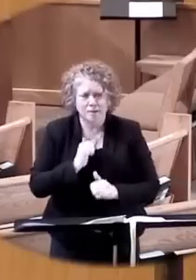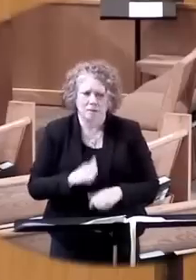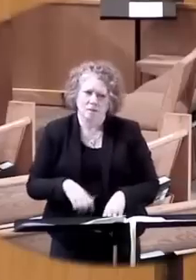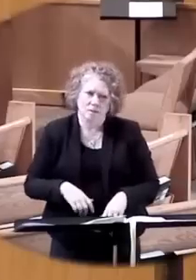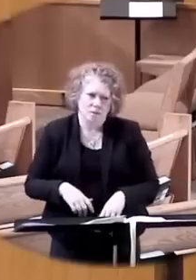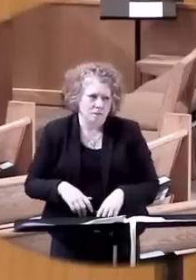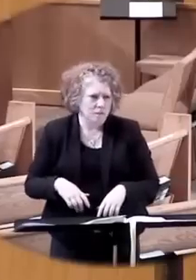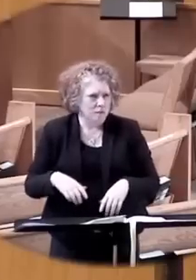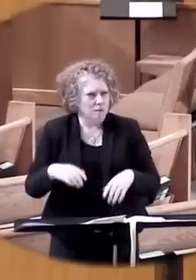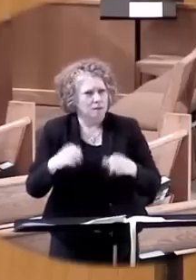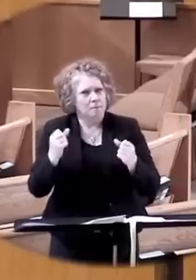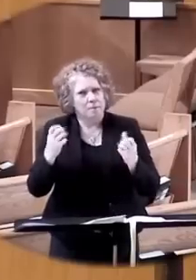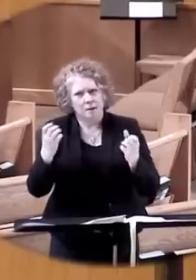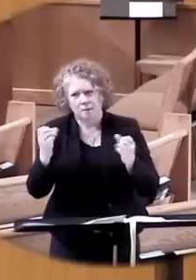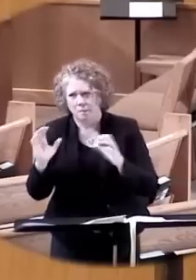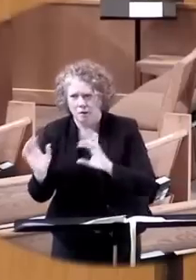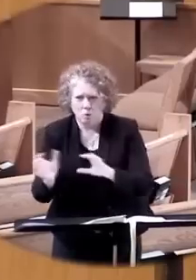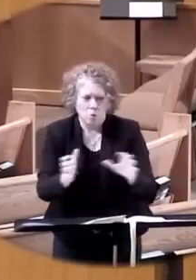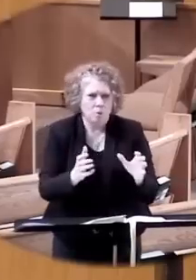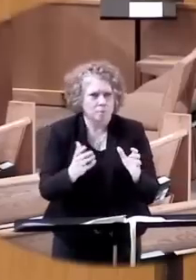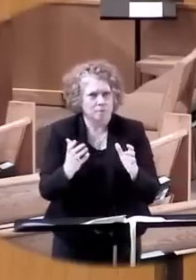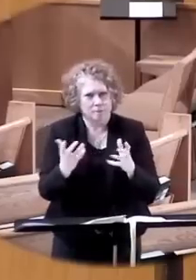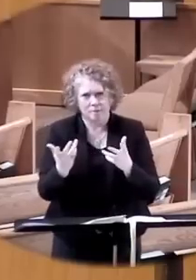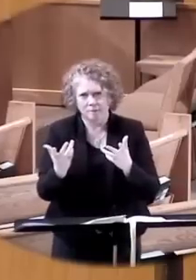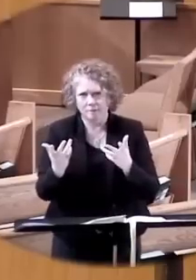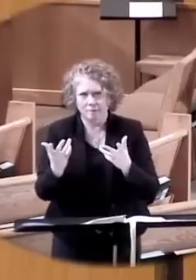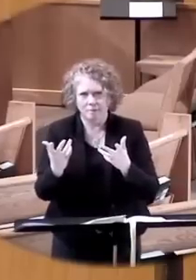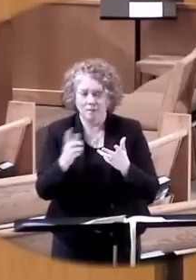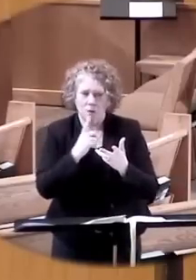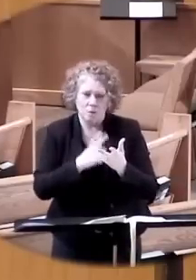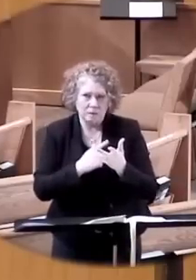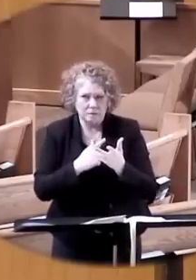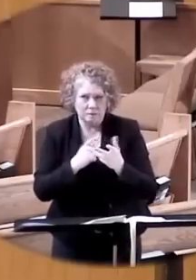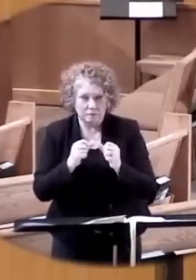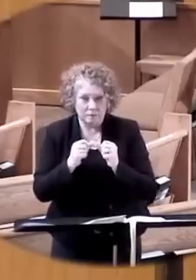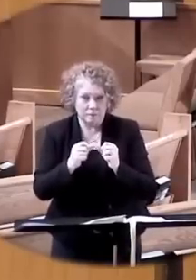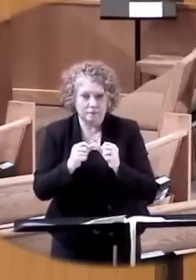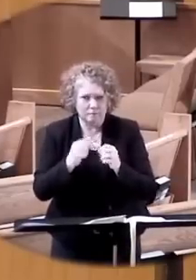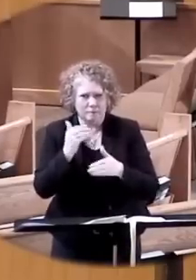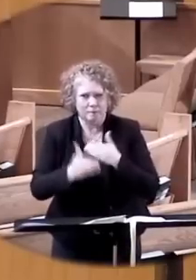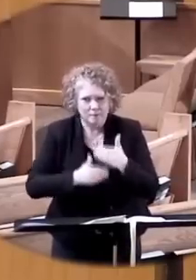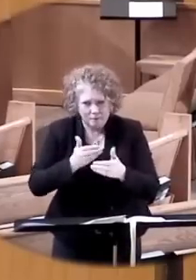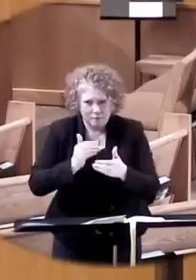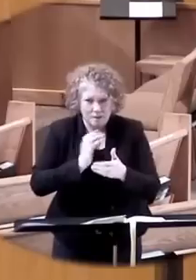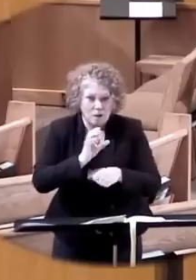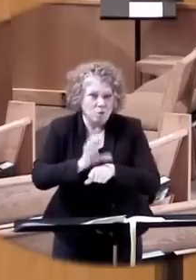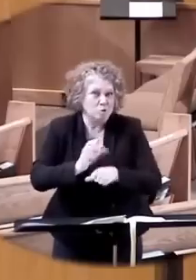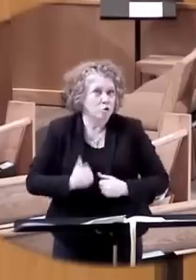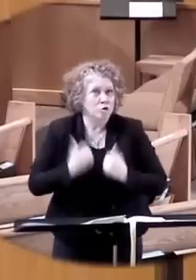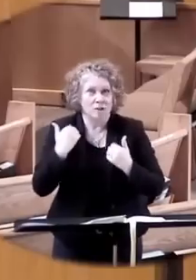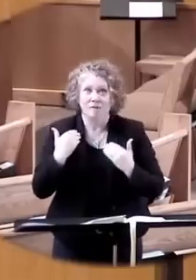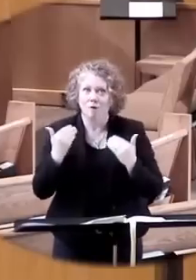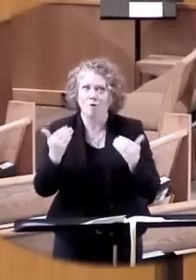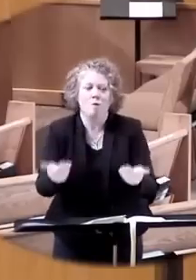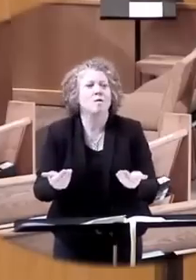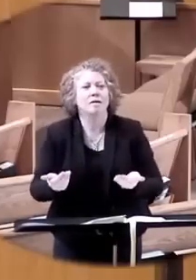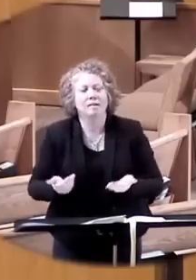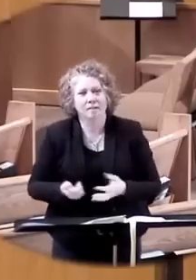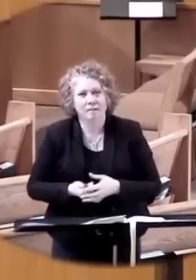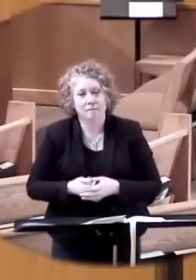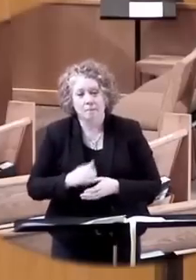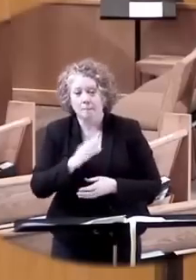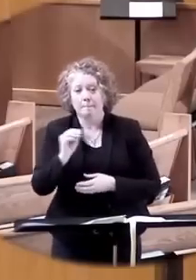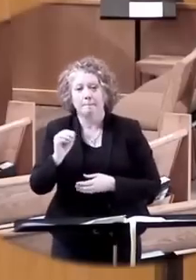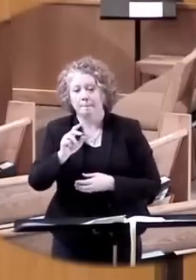and organizations that sustain the life of our parishes, as well as Katrina, as she is here serving